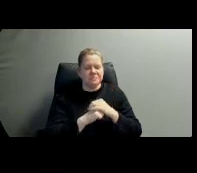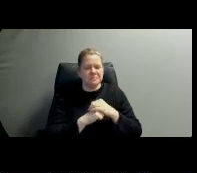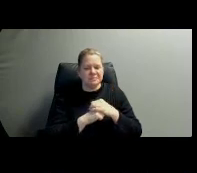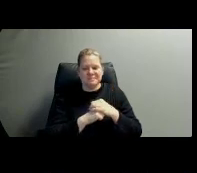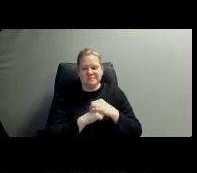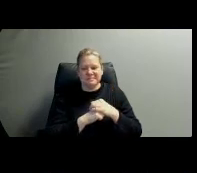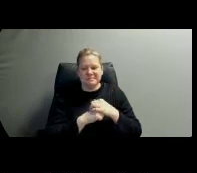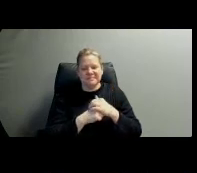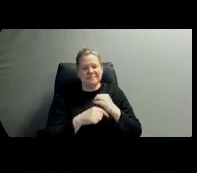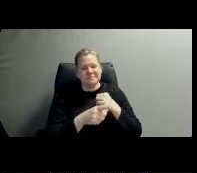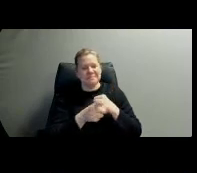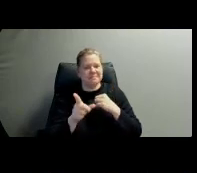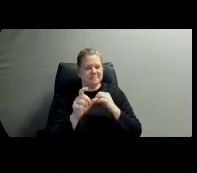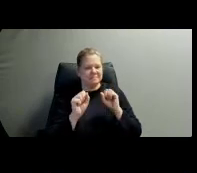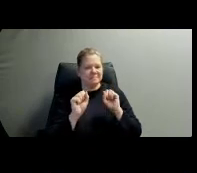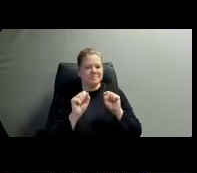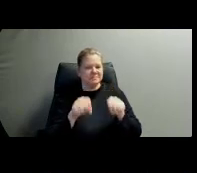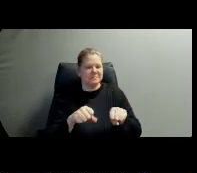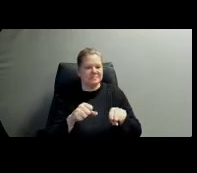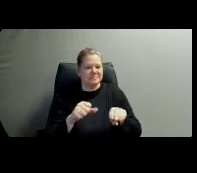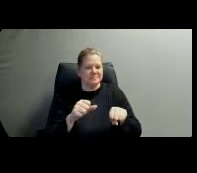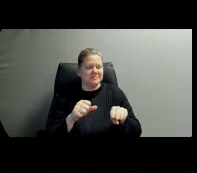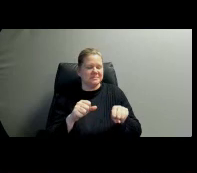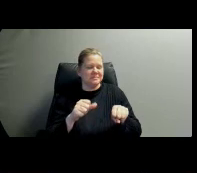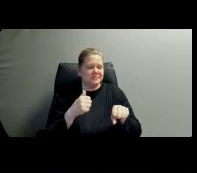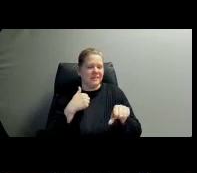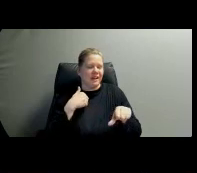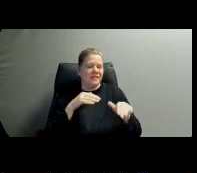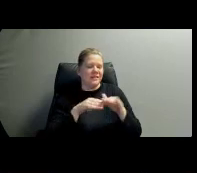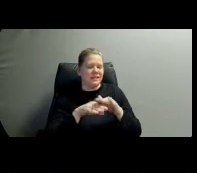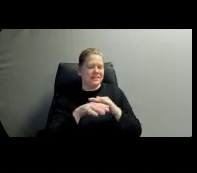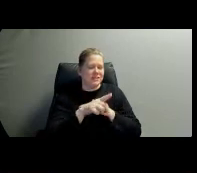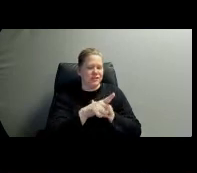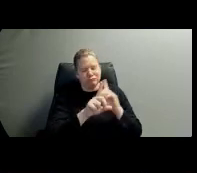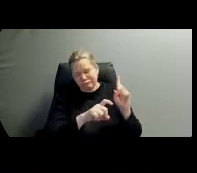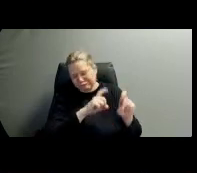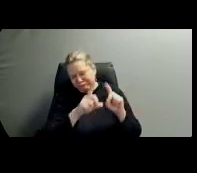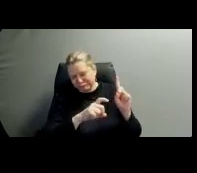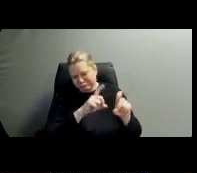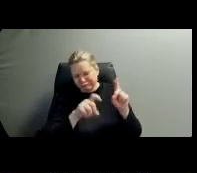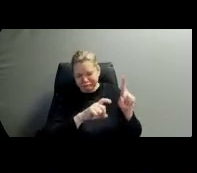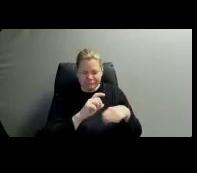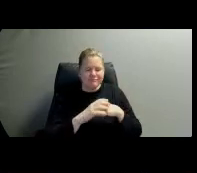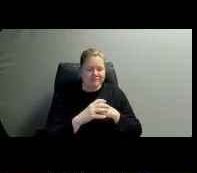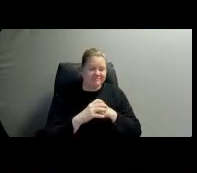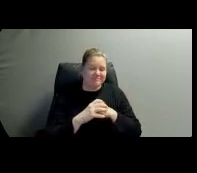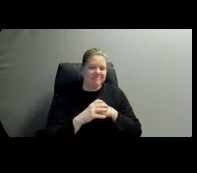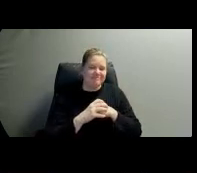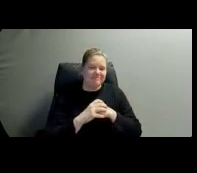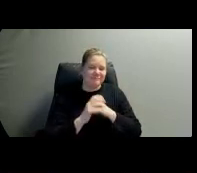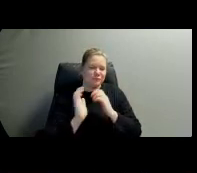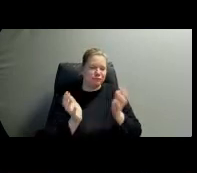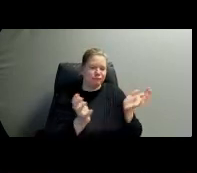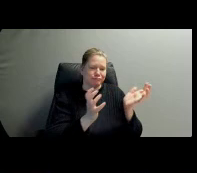can have a short talk with Aishwarya and get some answers about your question